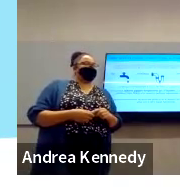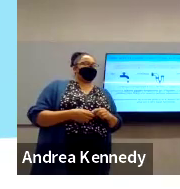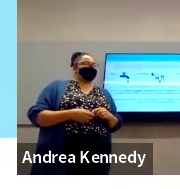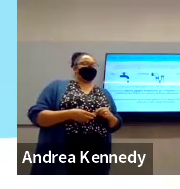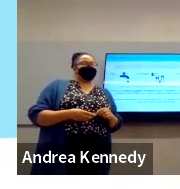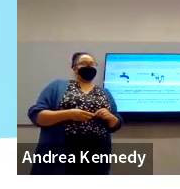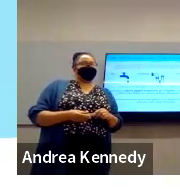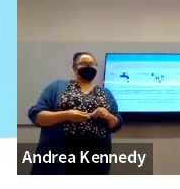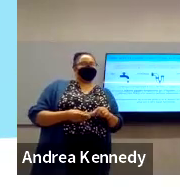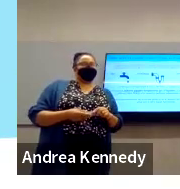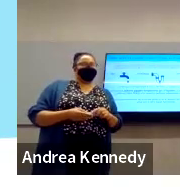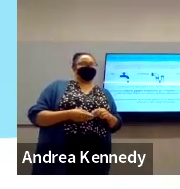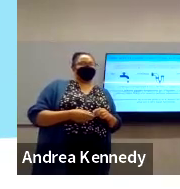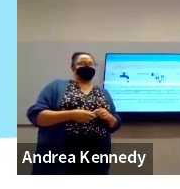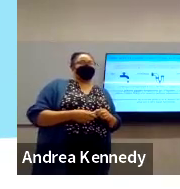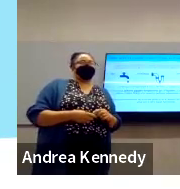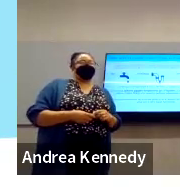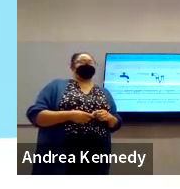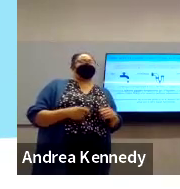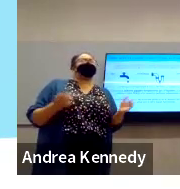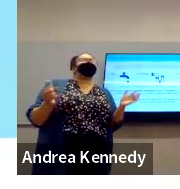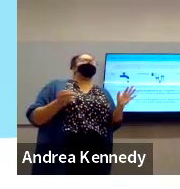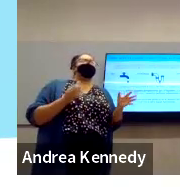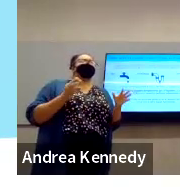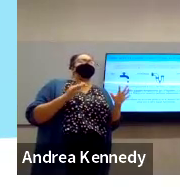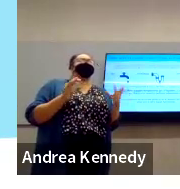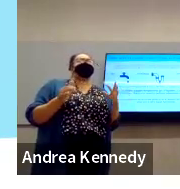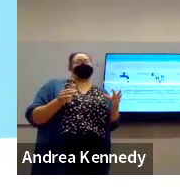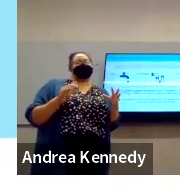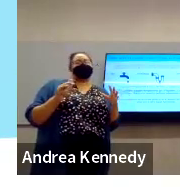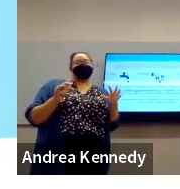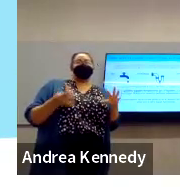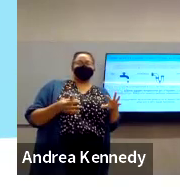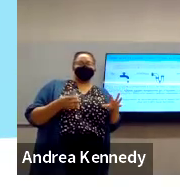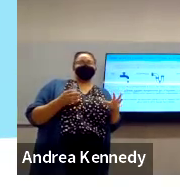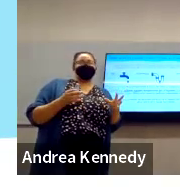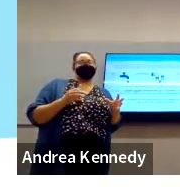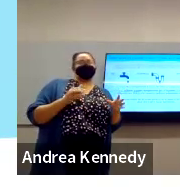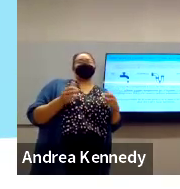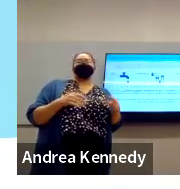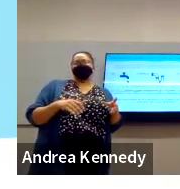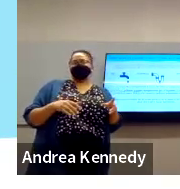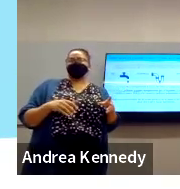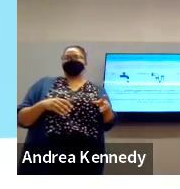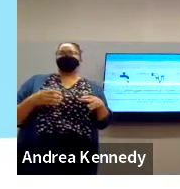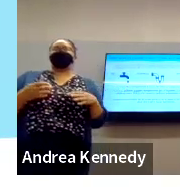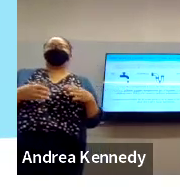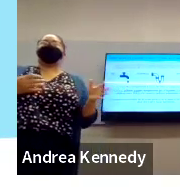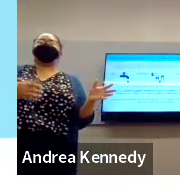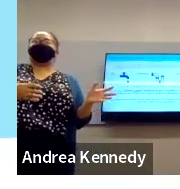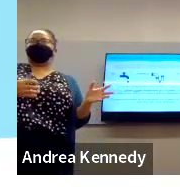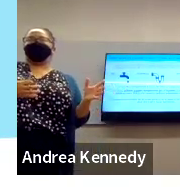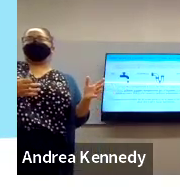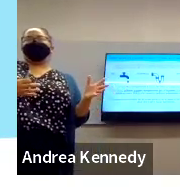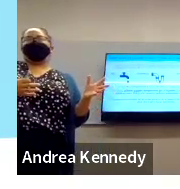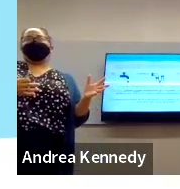lo podemos verificar otra vez. Yeah, so there's a lot of steps and calculations for